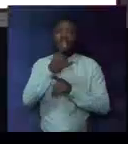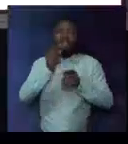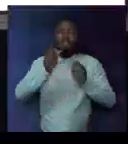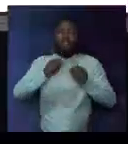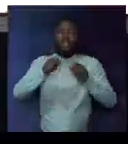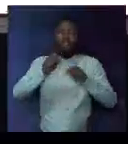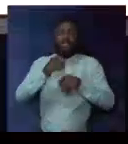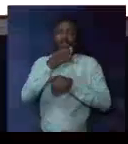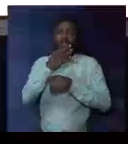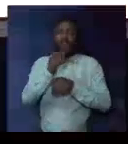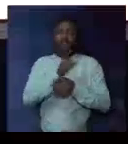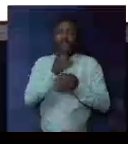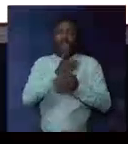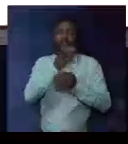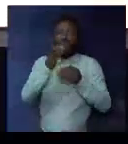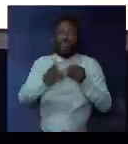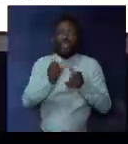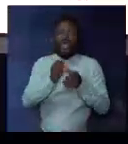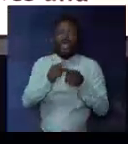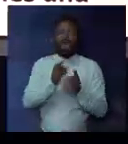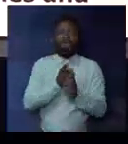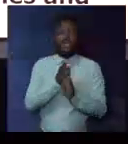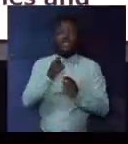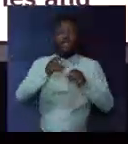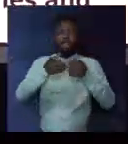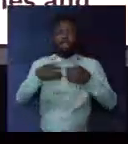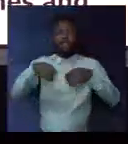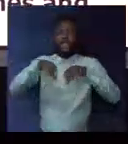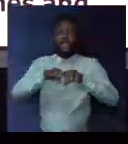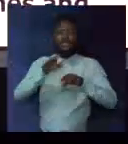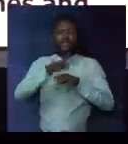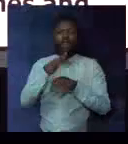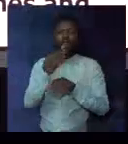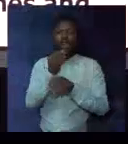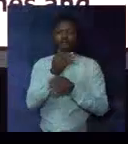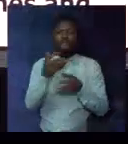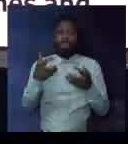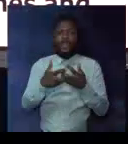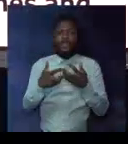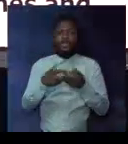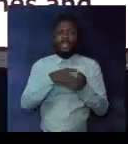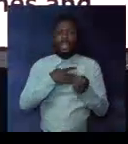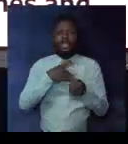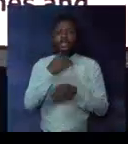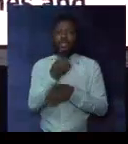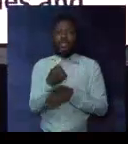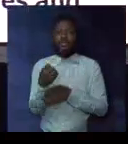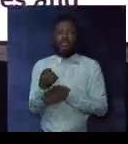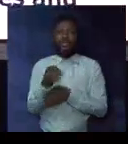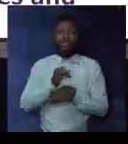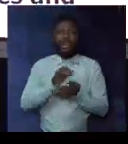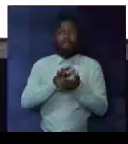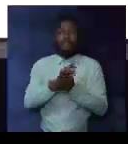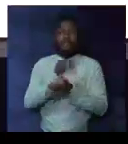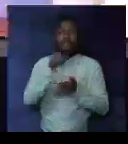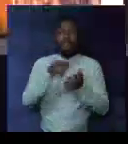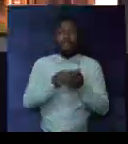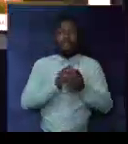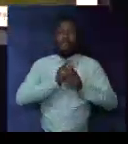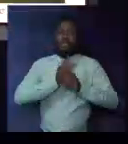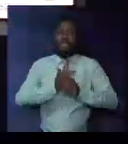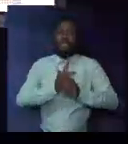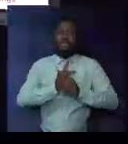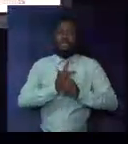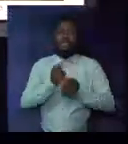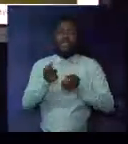the possibility of a total or major breakdown of machines and equipment. And I believe this